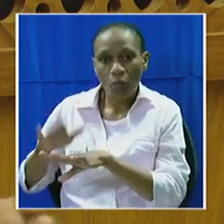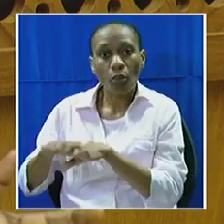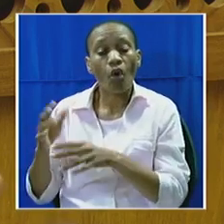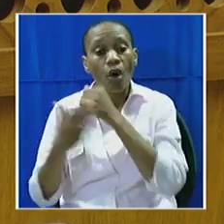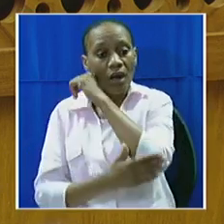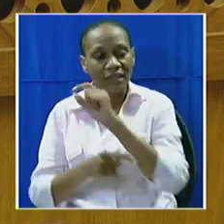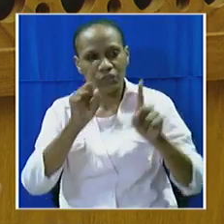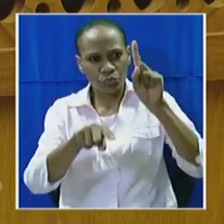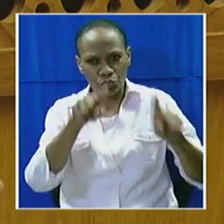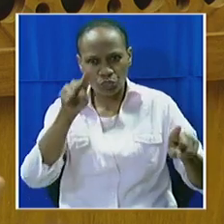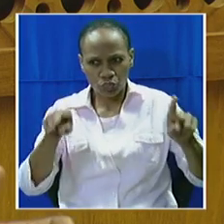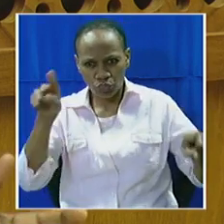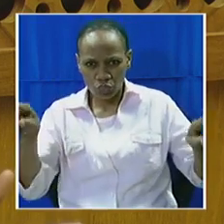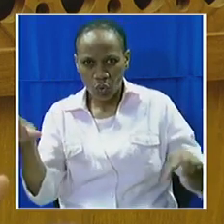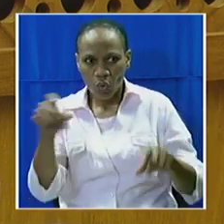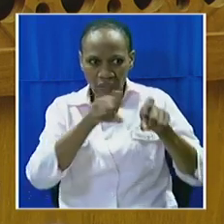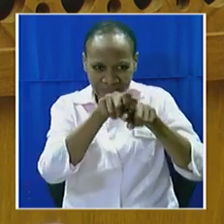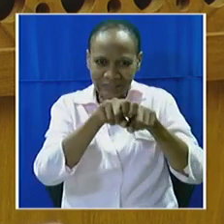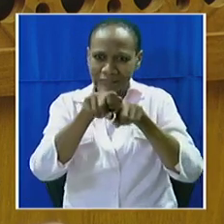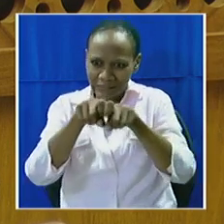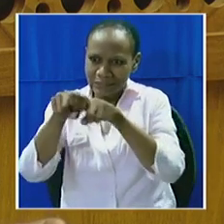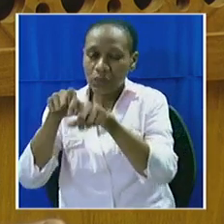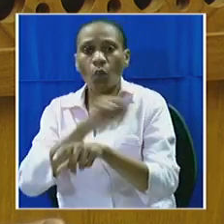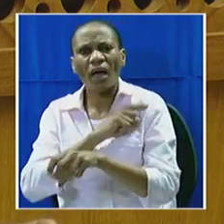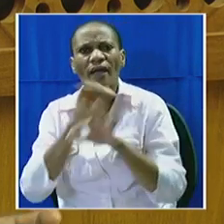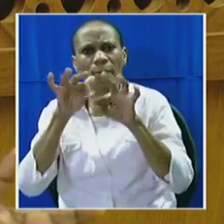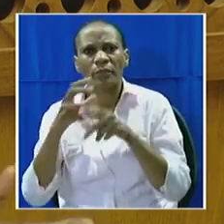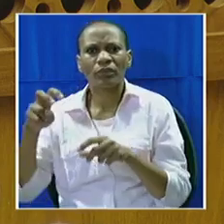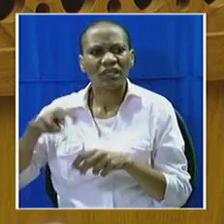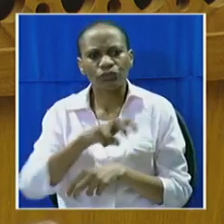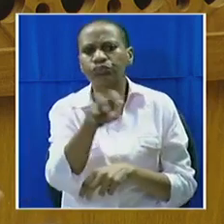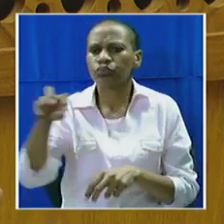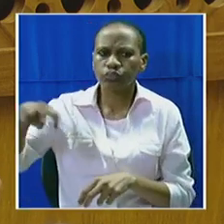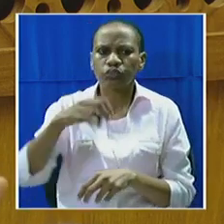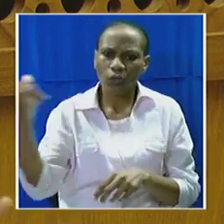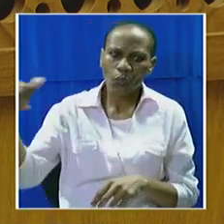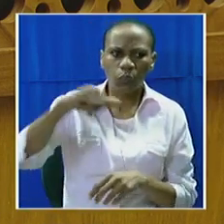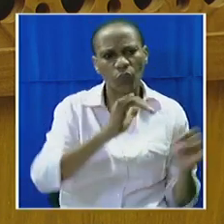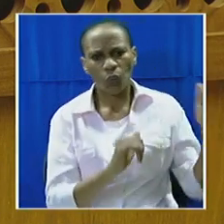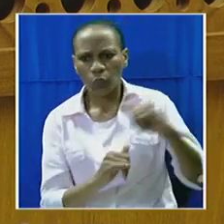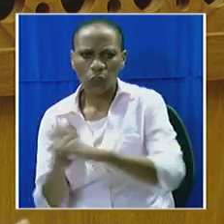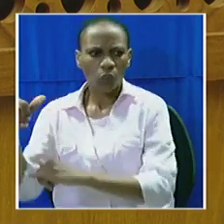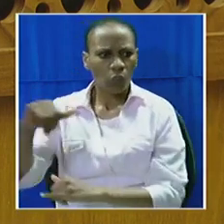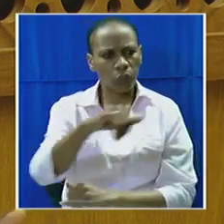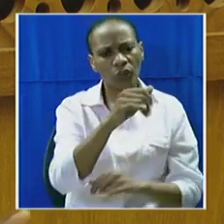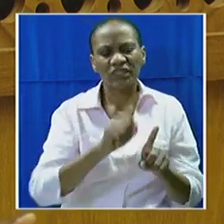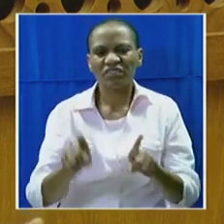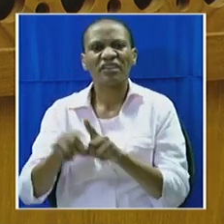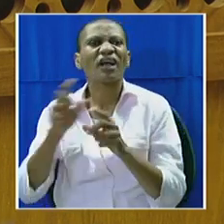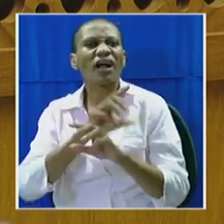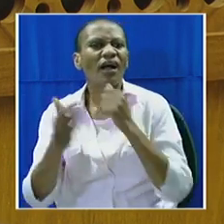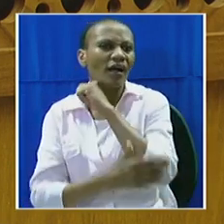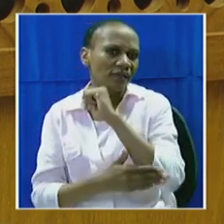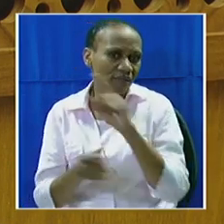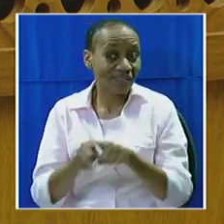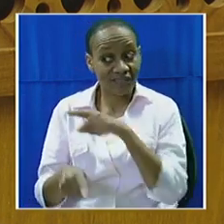countries withdrawing traveling, what are called flights into various countries, like into China. But